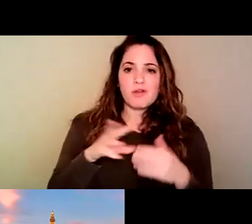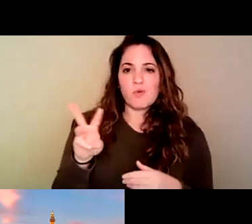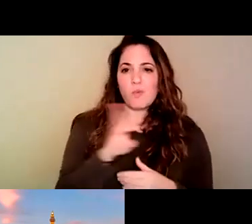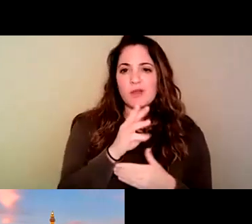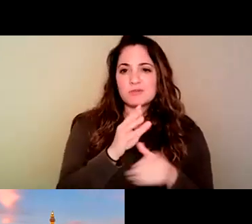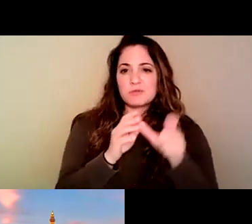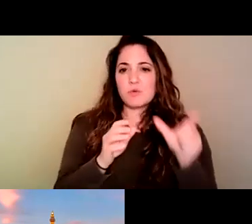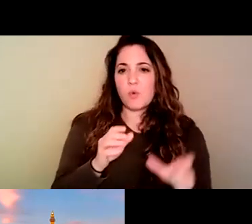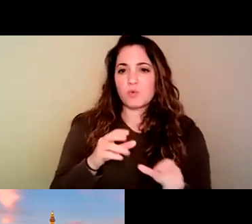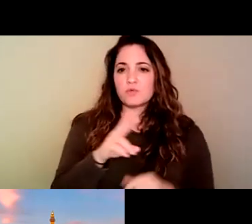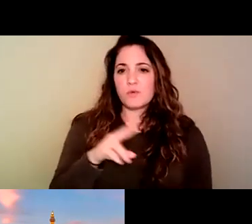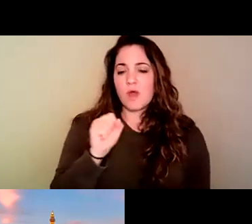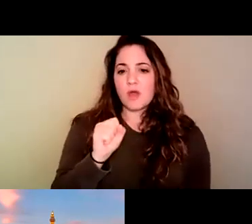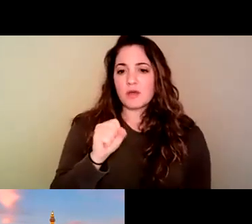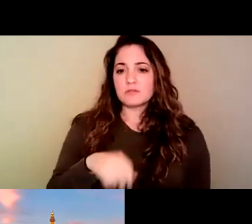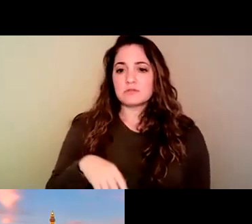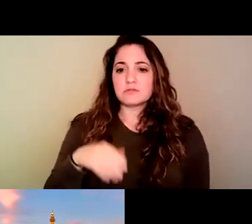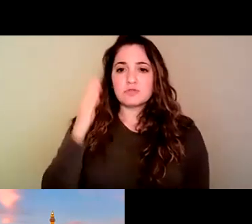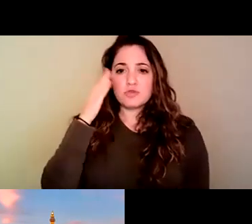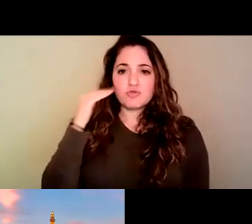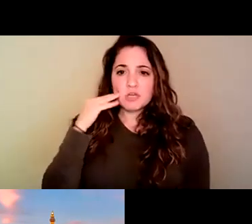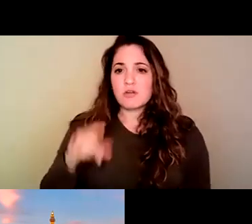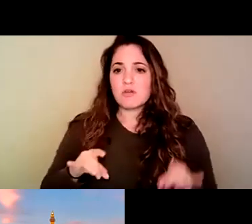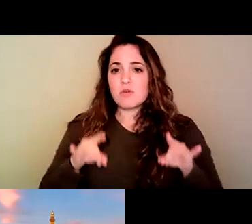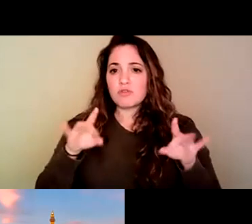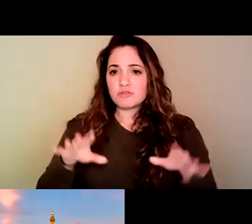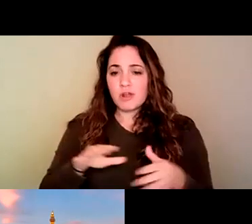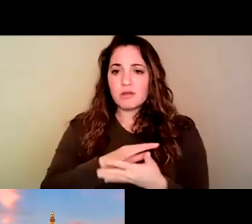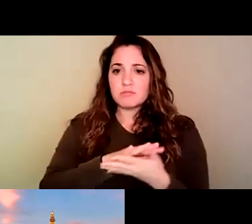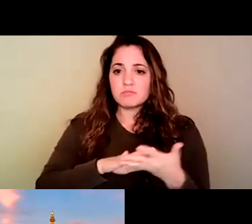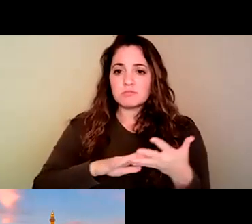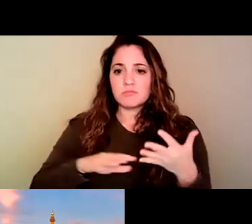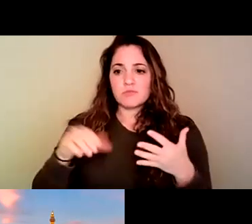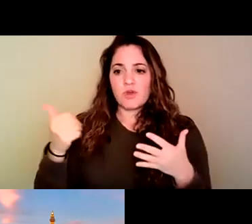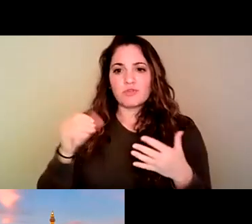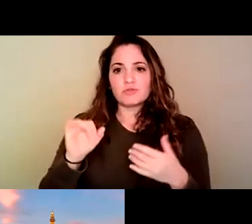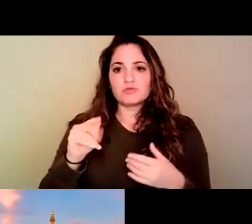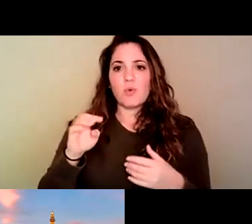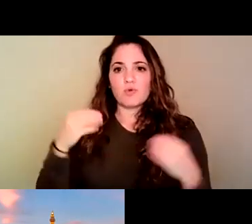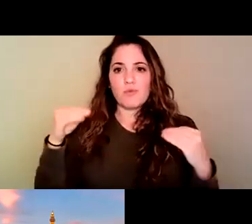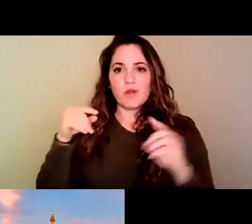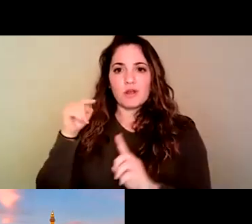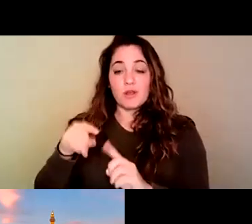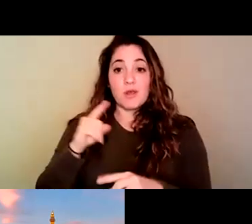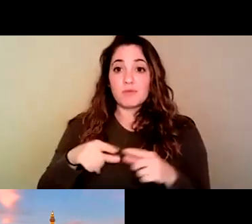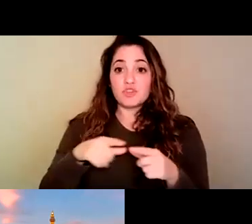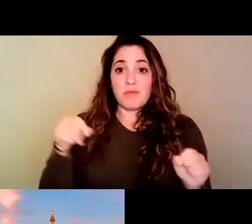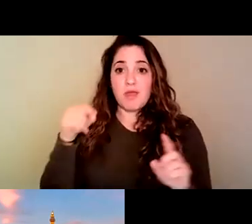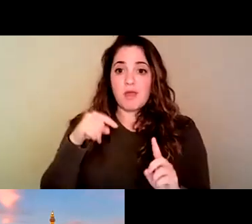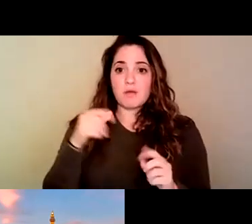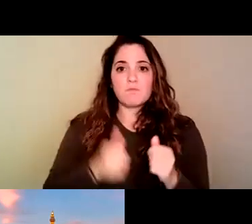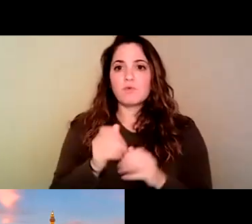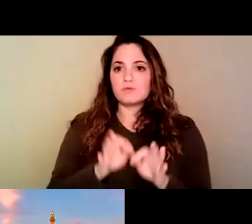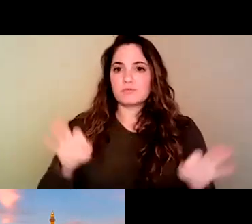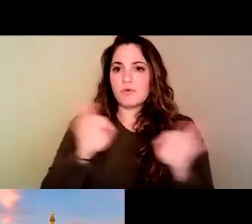US, Korea, Australia, other source markets. But Japan is by far our most